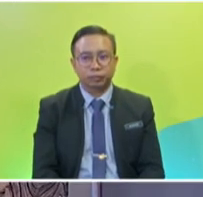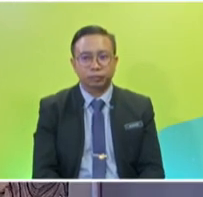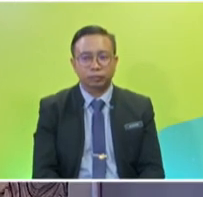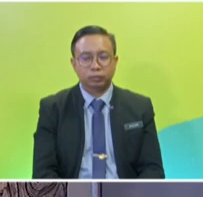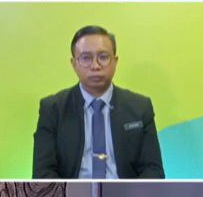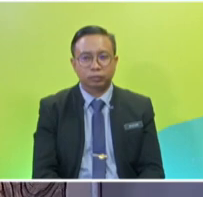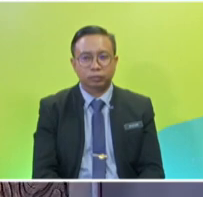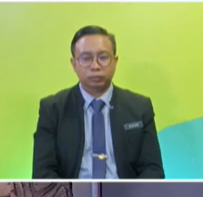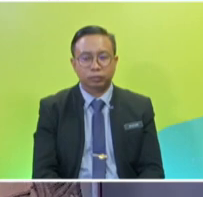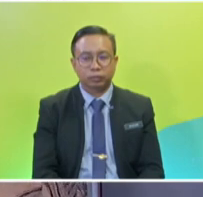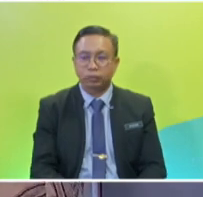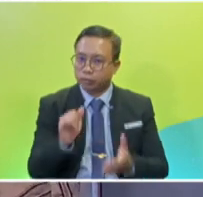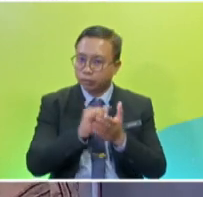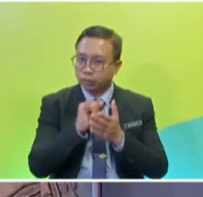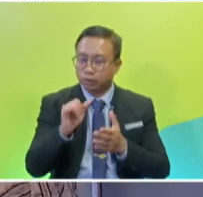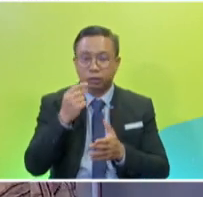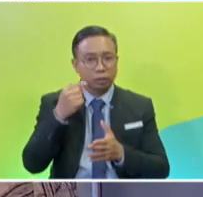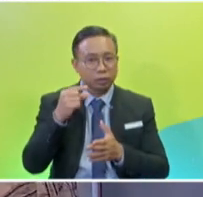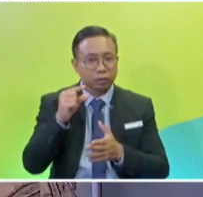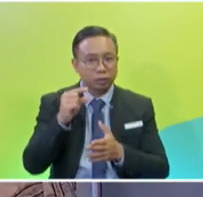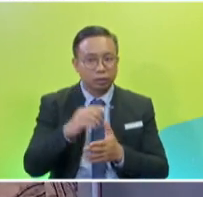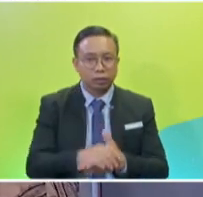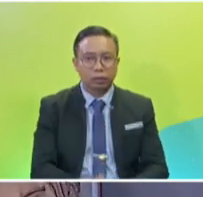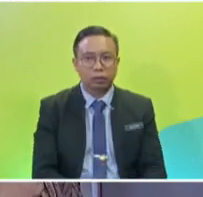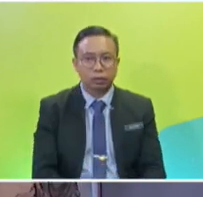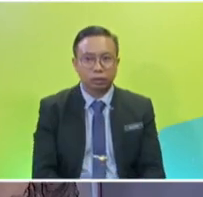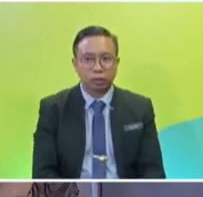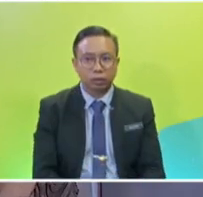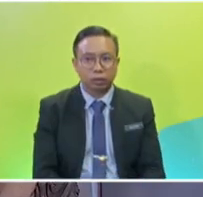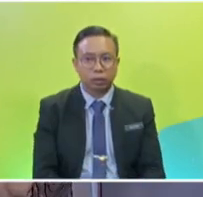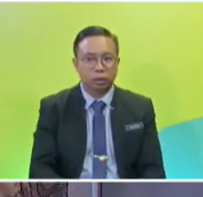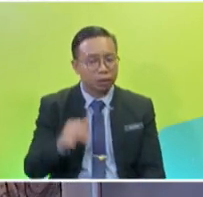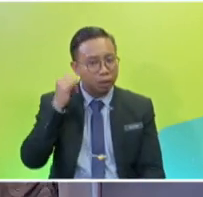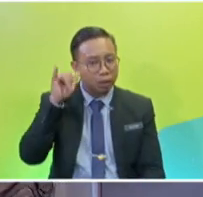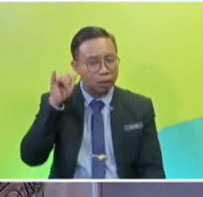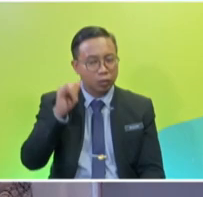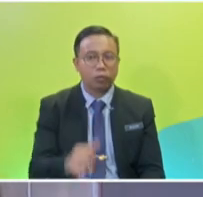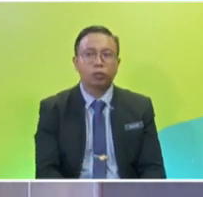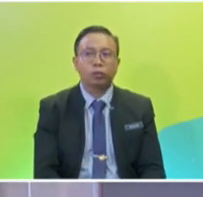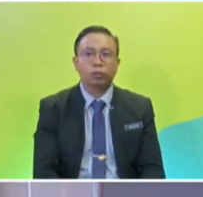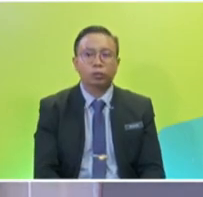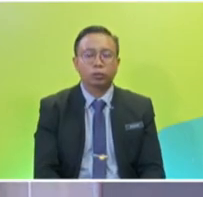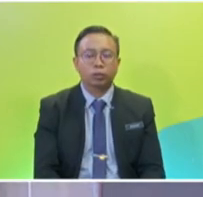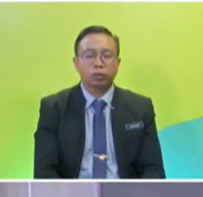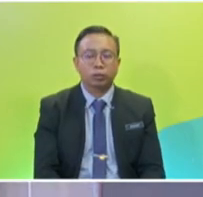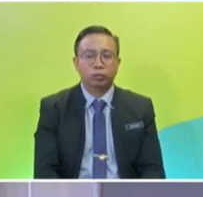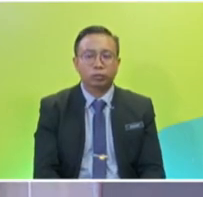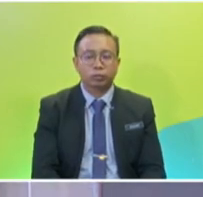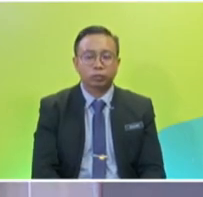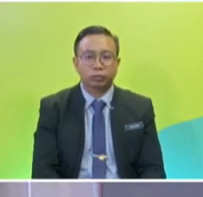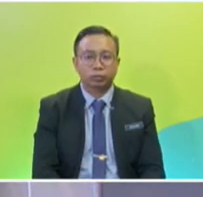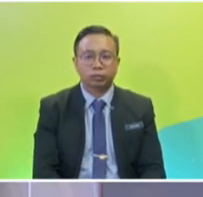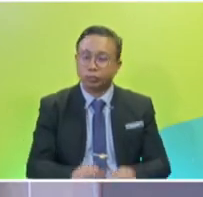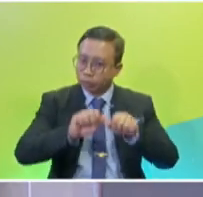Which one? This one. This is green. And another one, Yusof? I think yellow. It was yellow. Yellow. Yeah. Okay, mm-hmm. I missed that part. Okay,